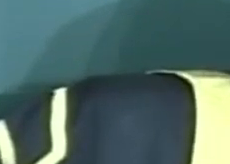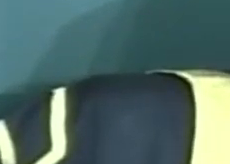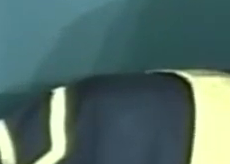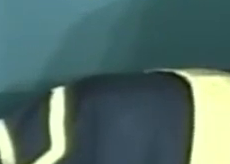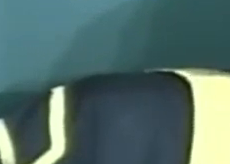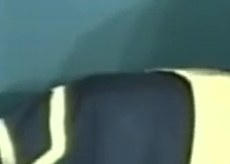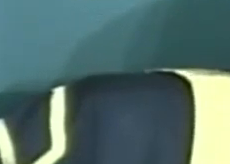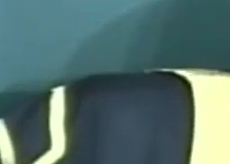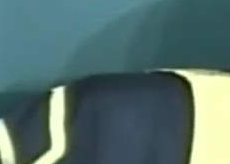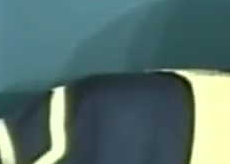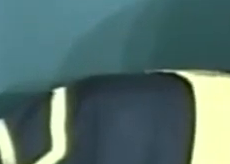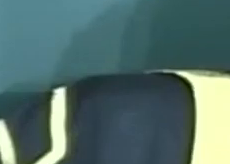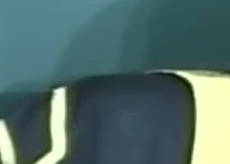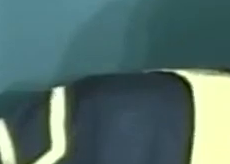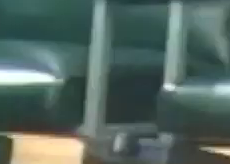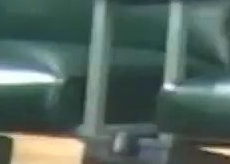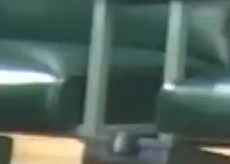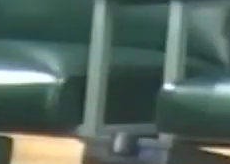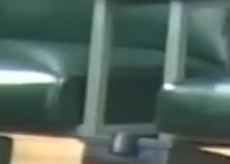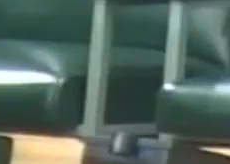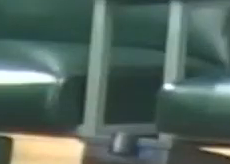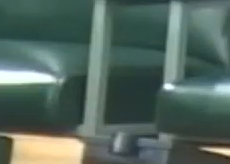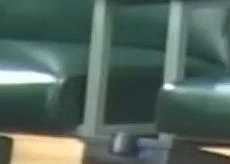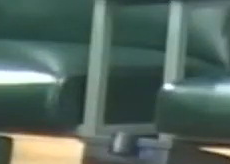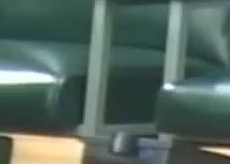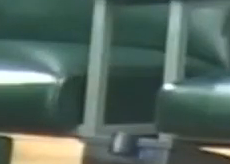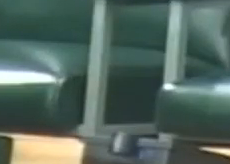Well, Mr. President, you know,